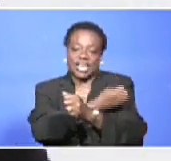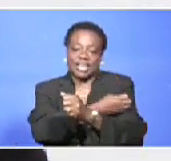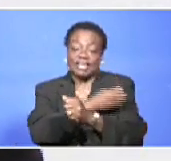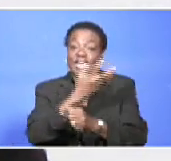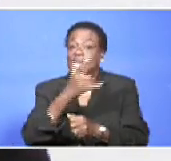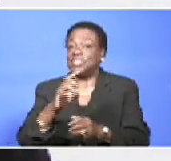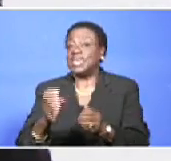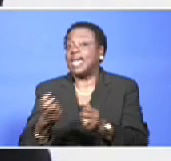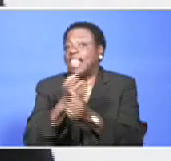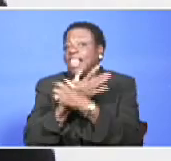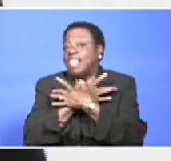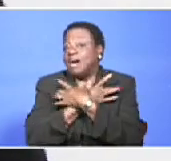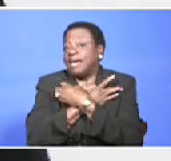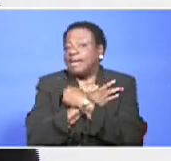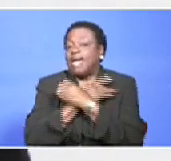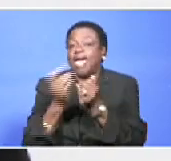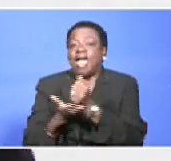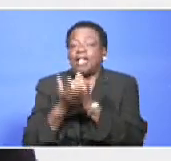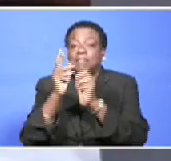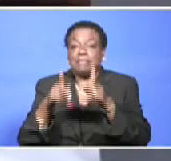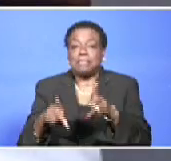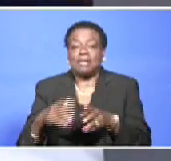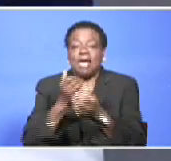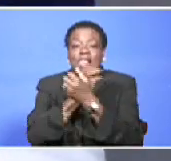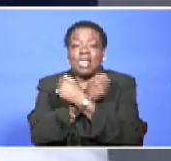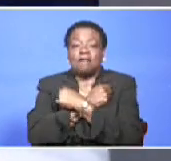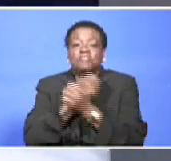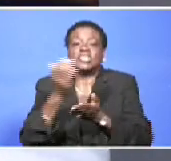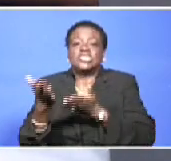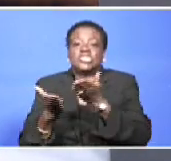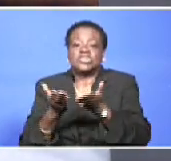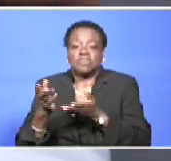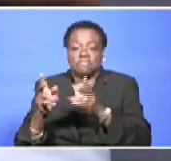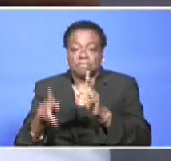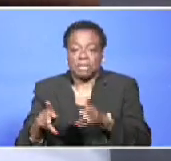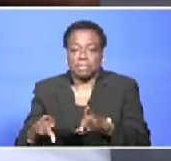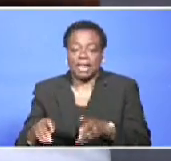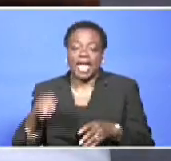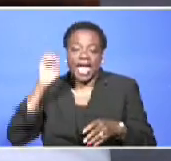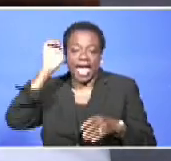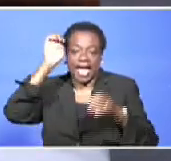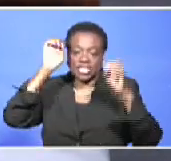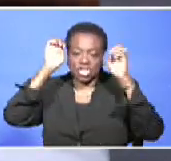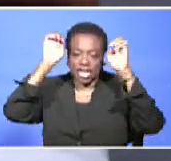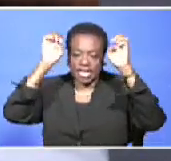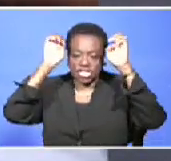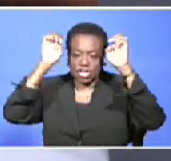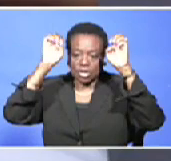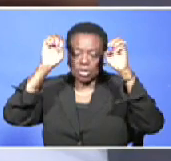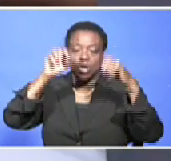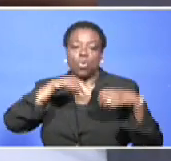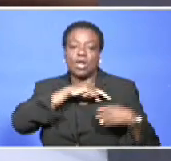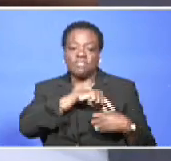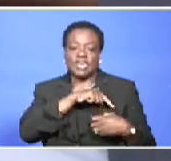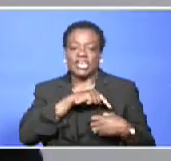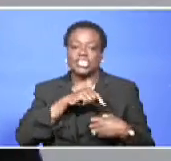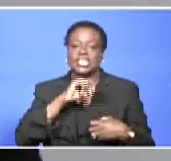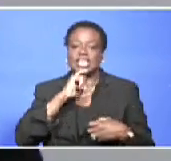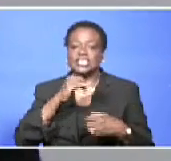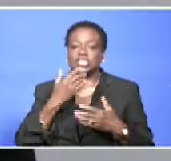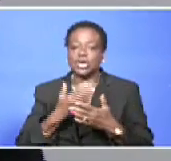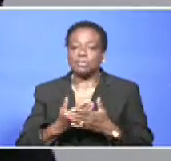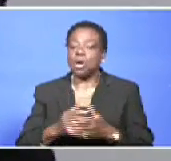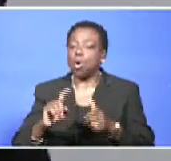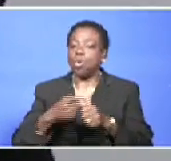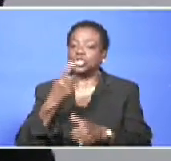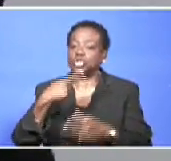like helping people. They like to serve people. While educational qualifications add weight, it is all about the complete package. Once